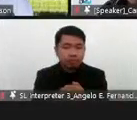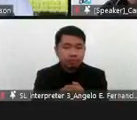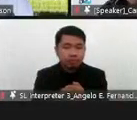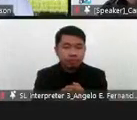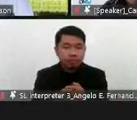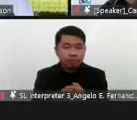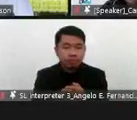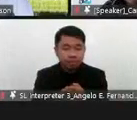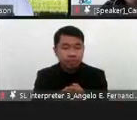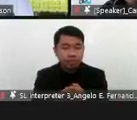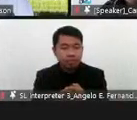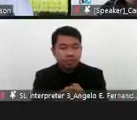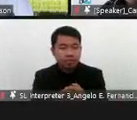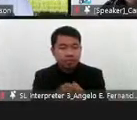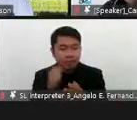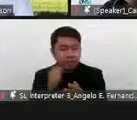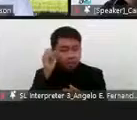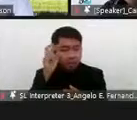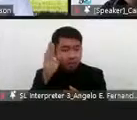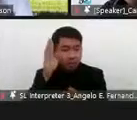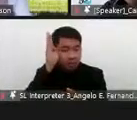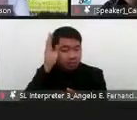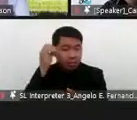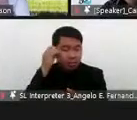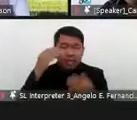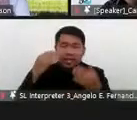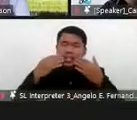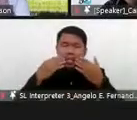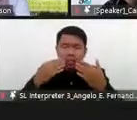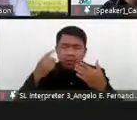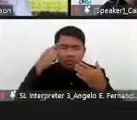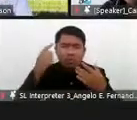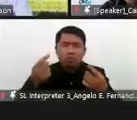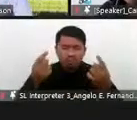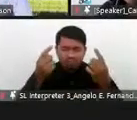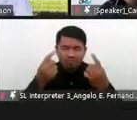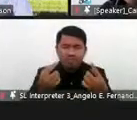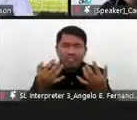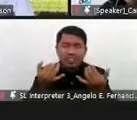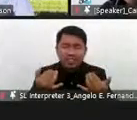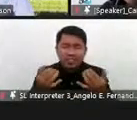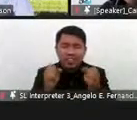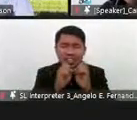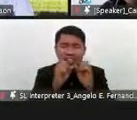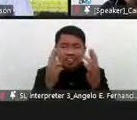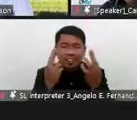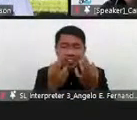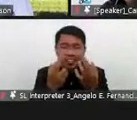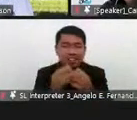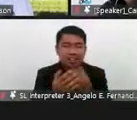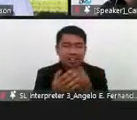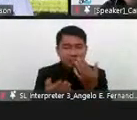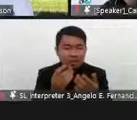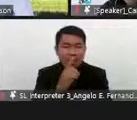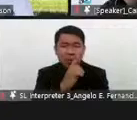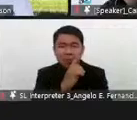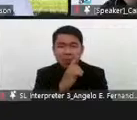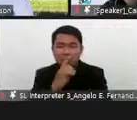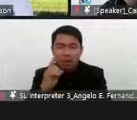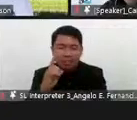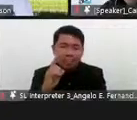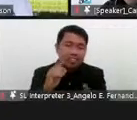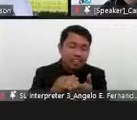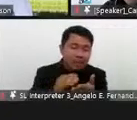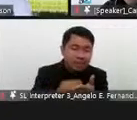Thank you very much for attending this webinar. I know this has been like the 1,000th time that you have attended